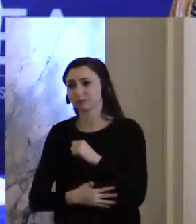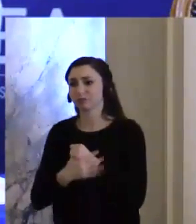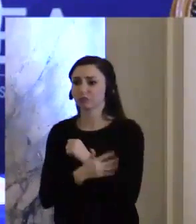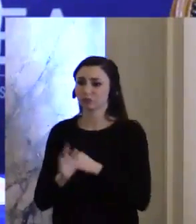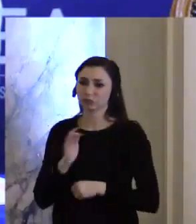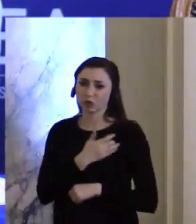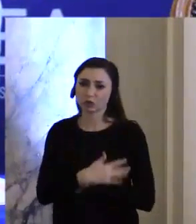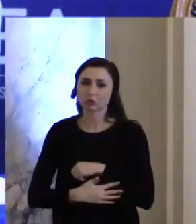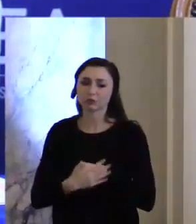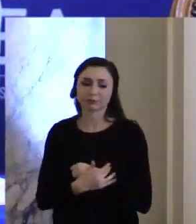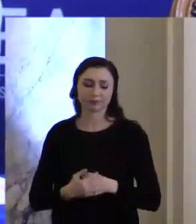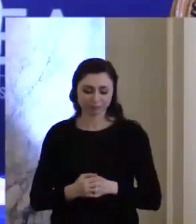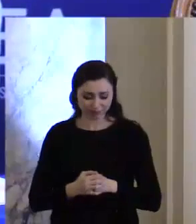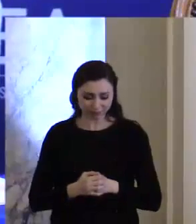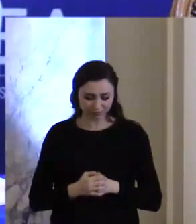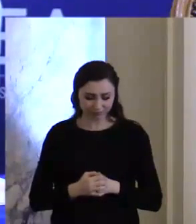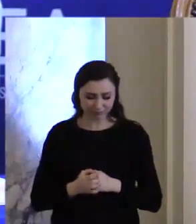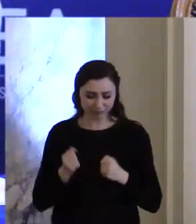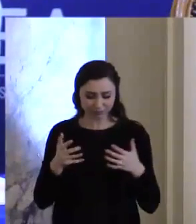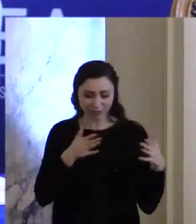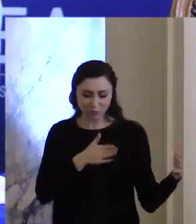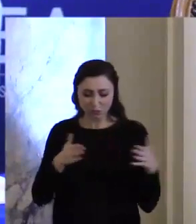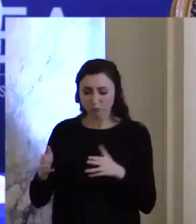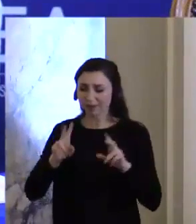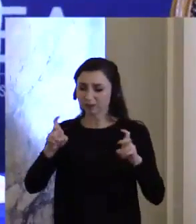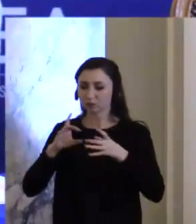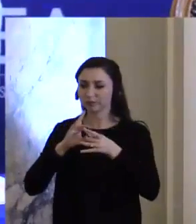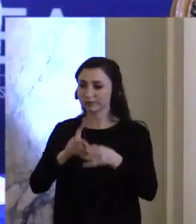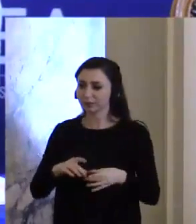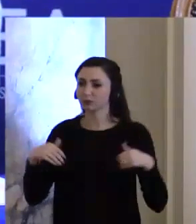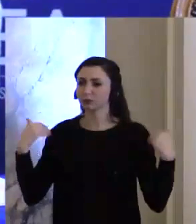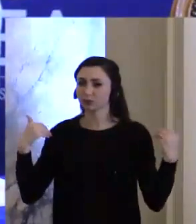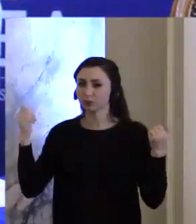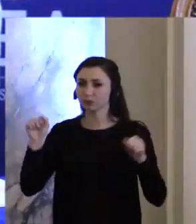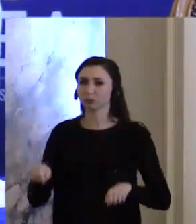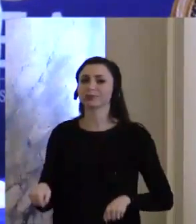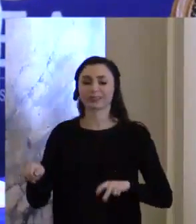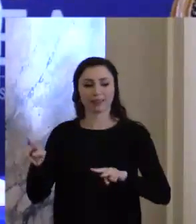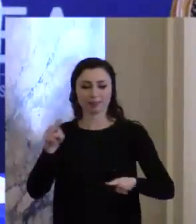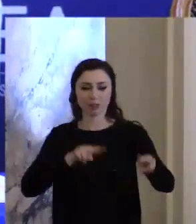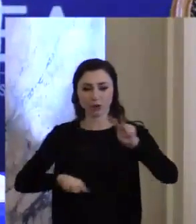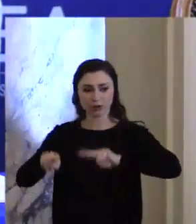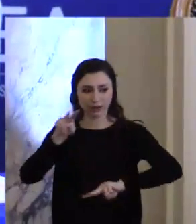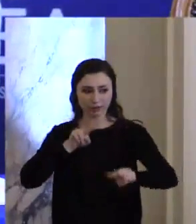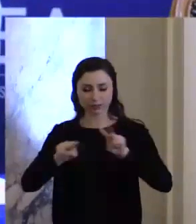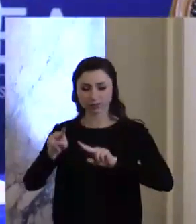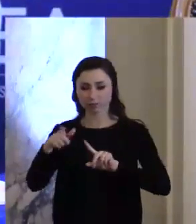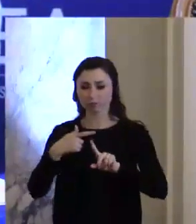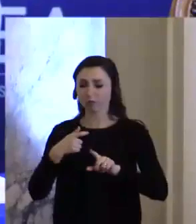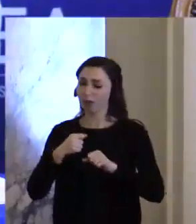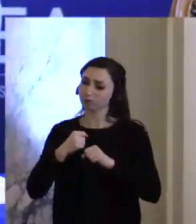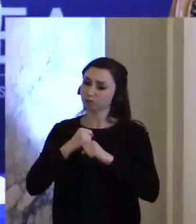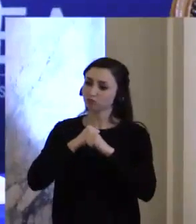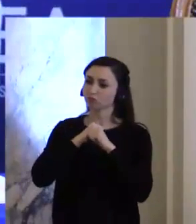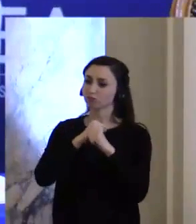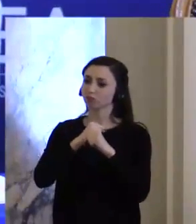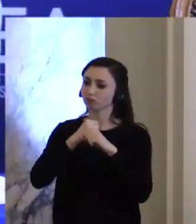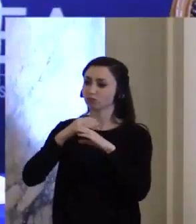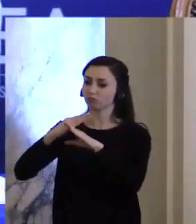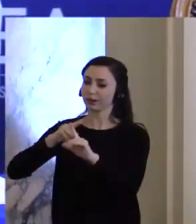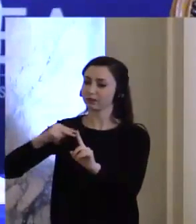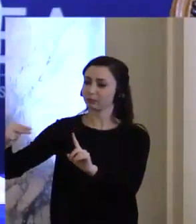many ways to approach the issues related to youth. We can look at it from the security preventative